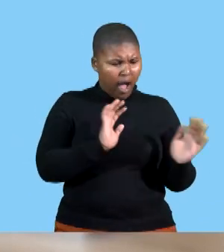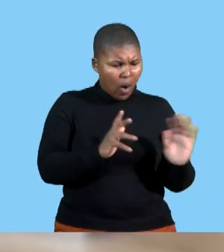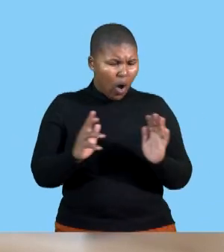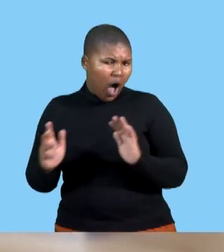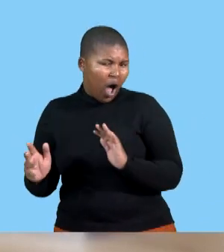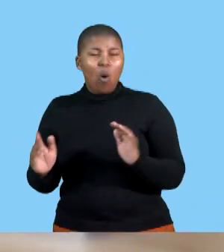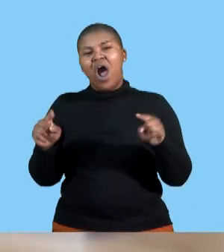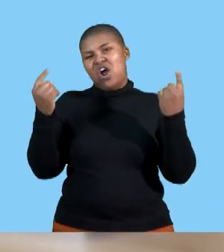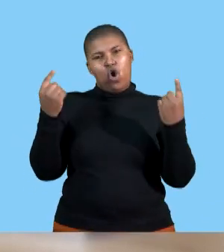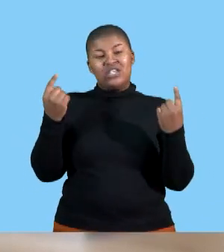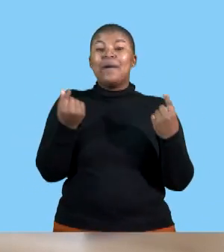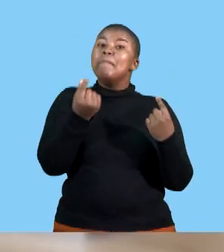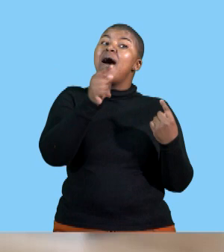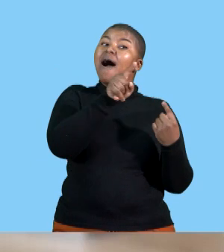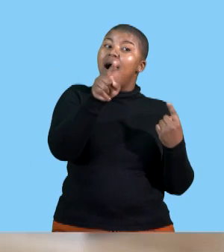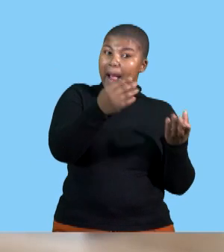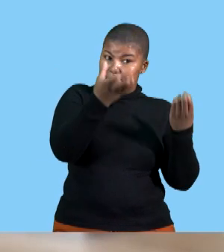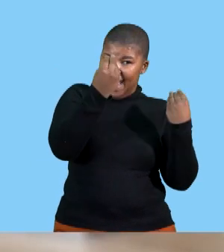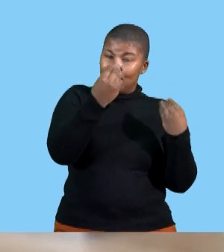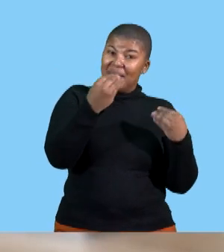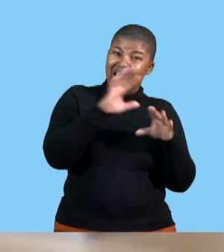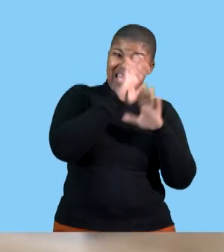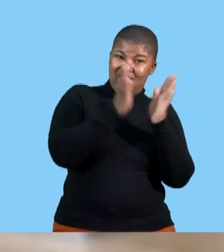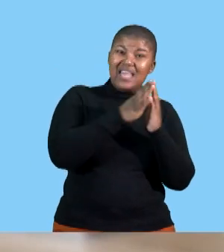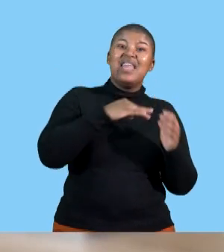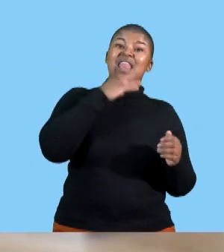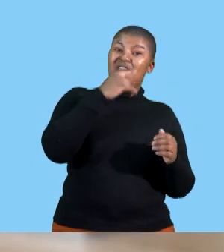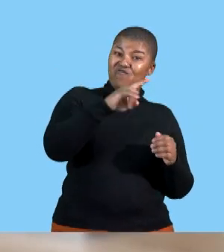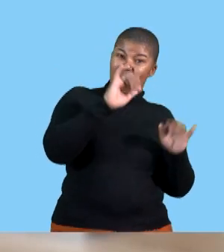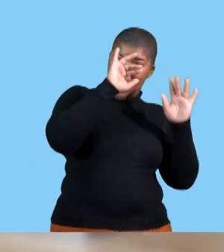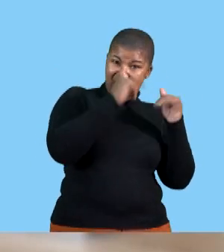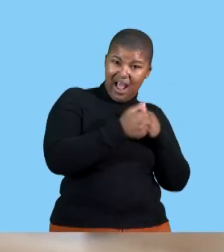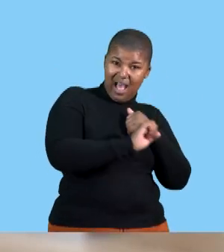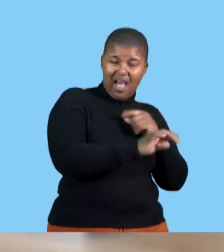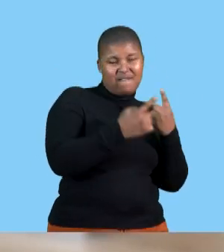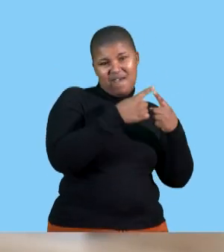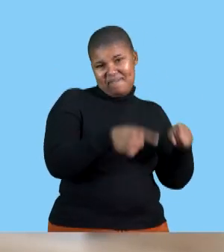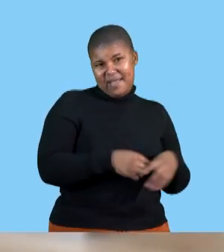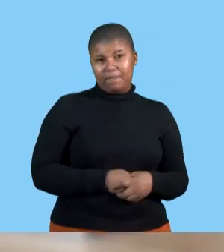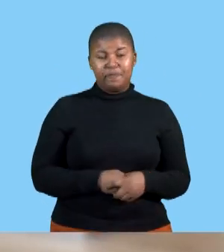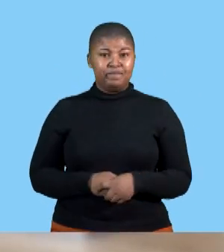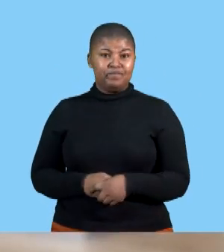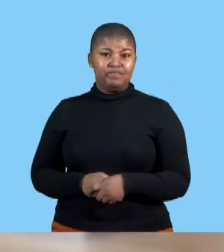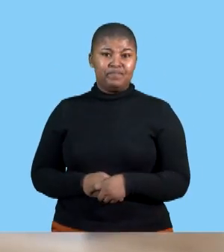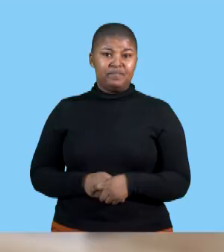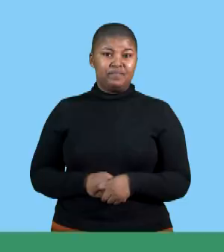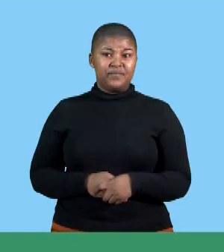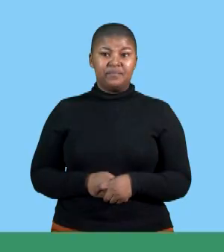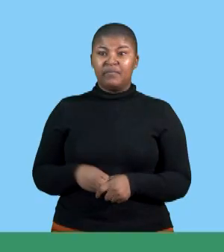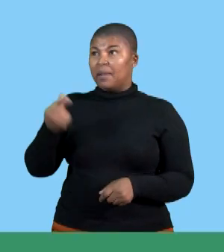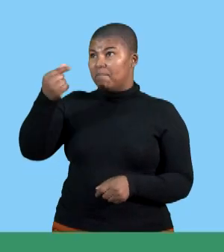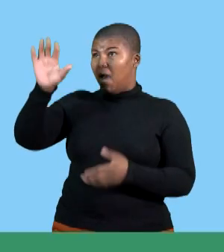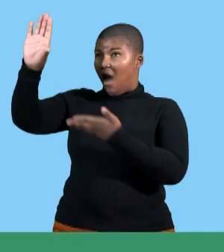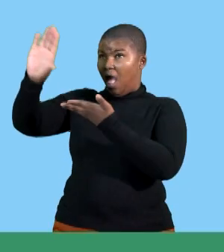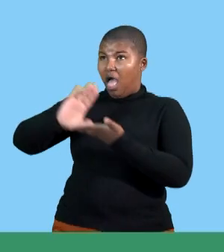does not cover all the expenses that the company incurs. Donations may not always be enough